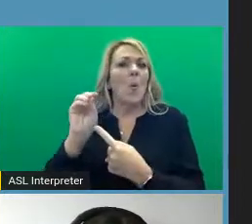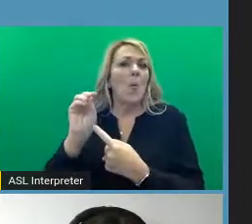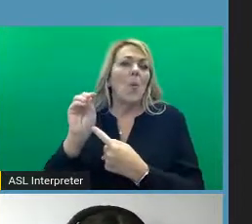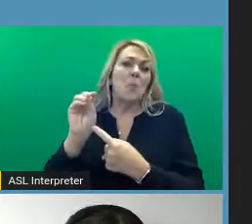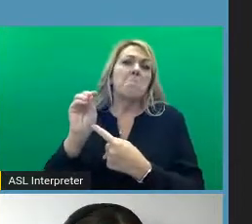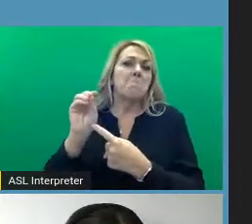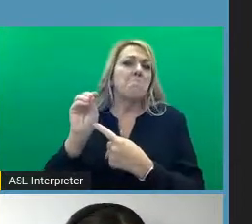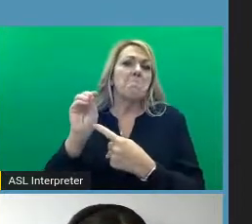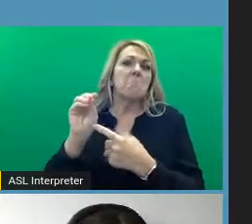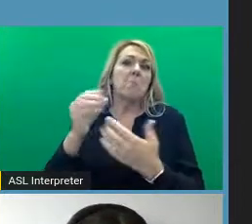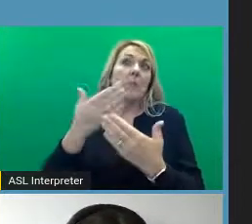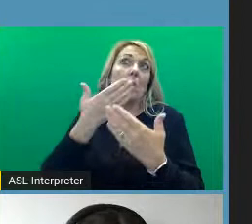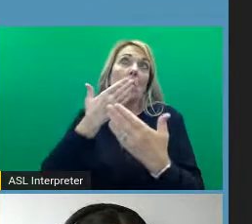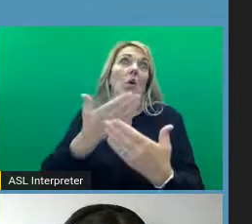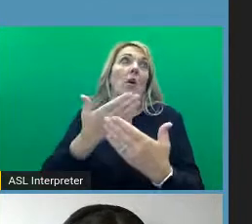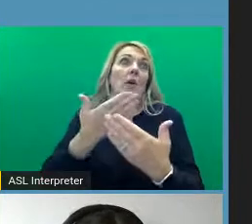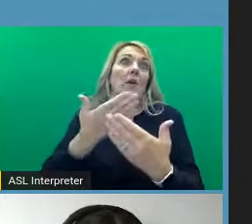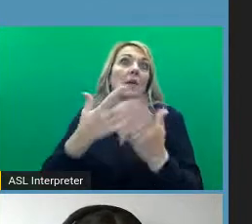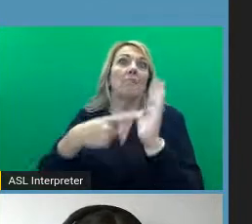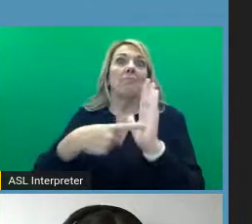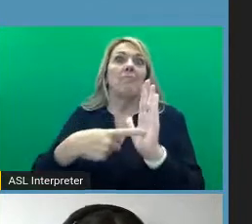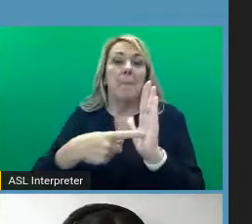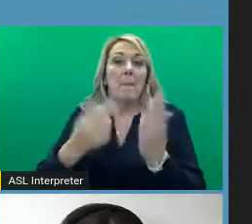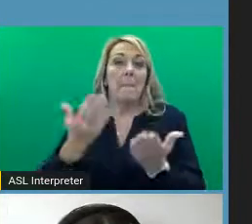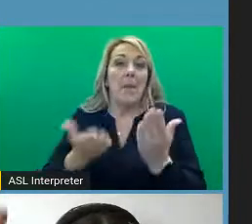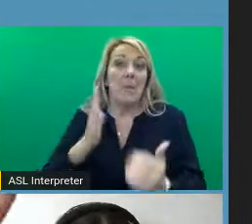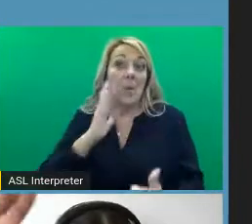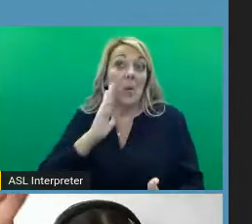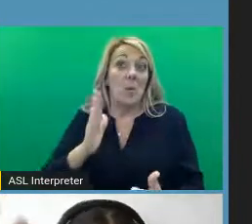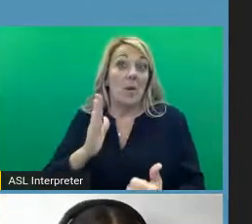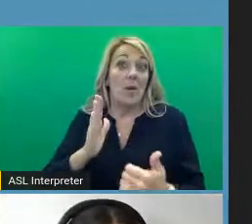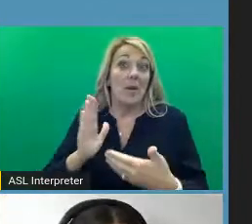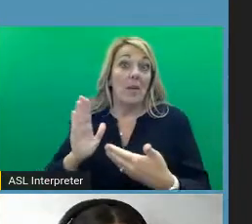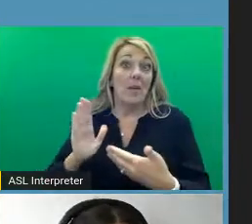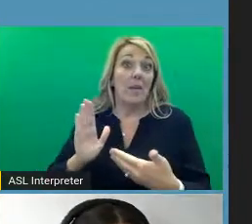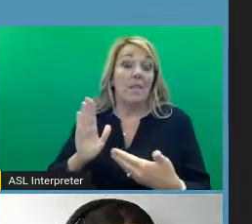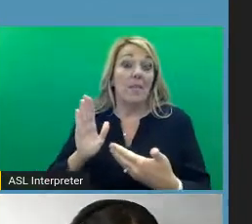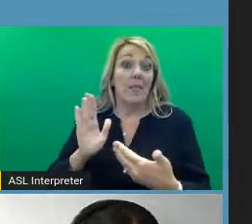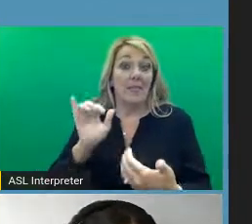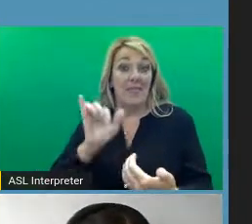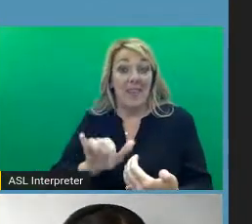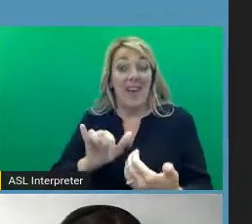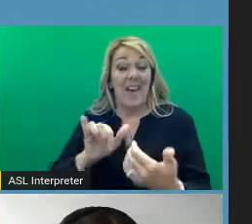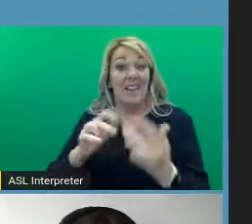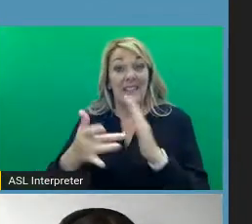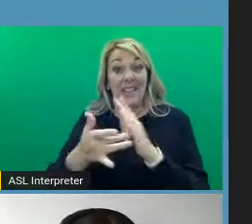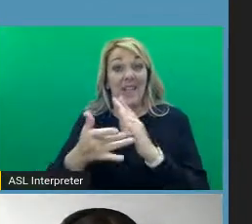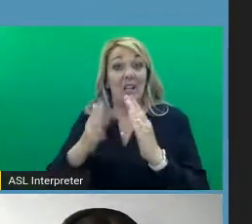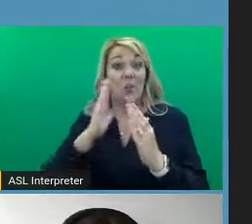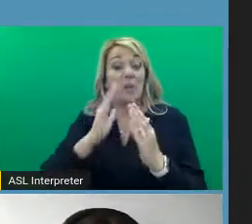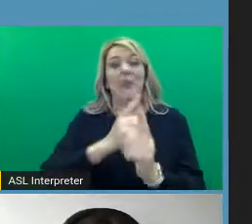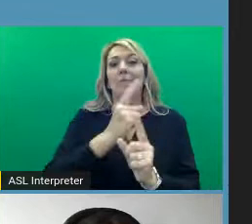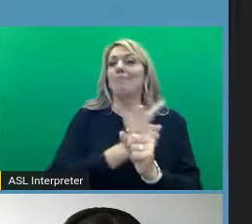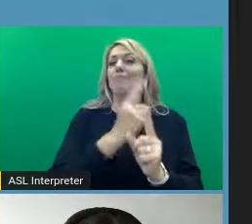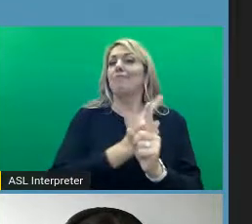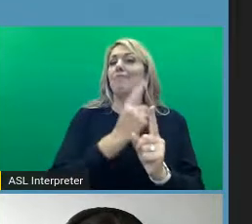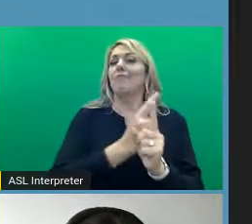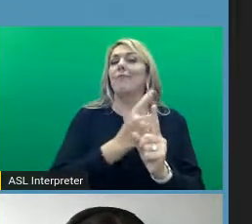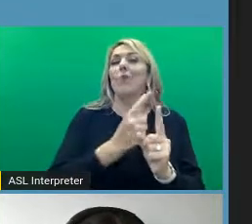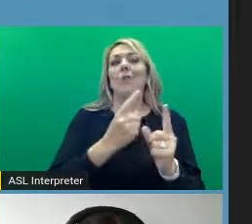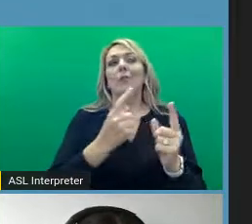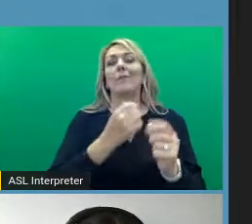really good sign that maybe Vimeo will bring that technology down into the regular player